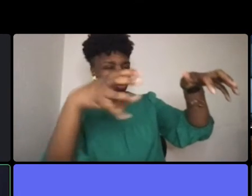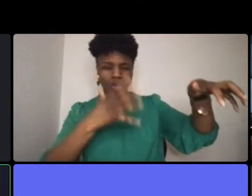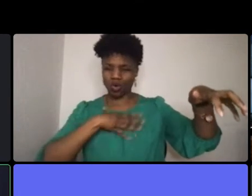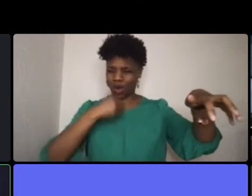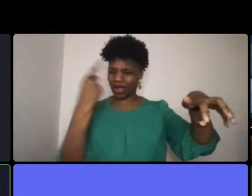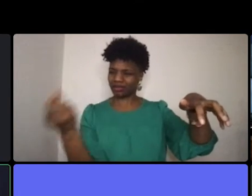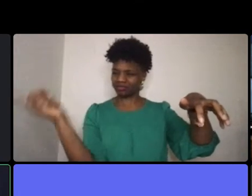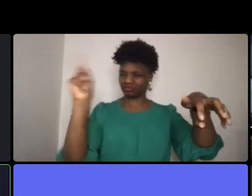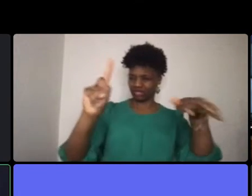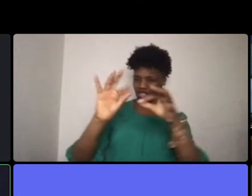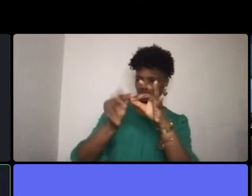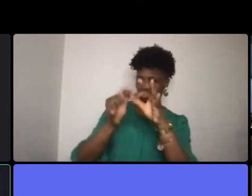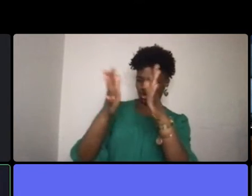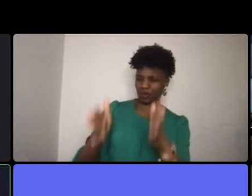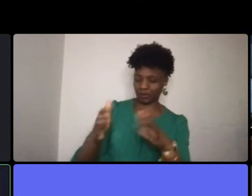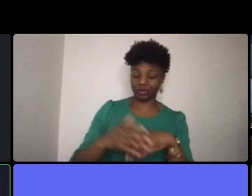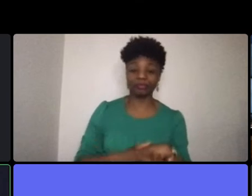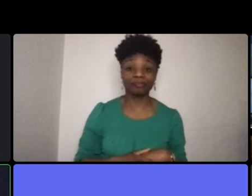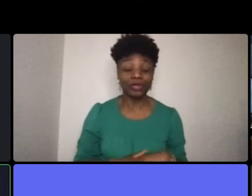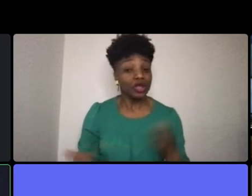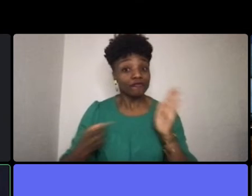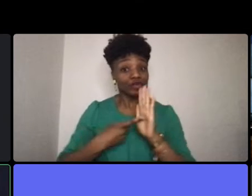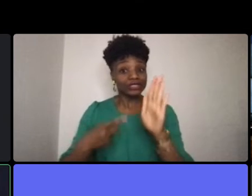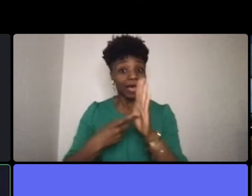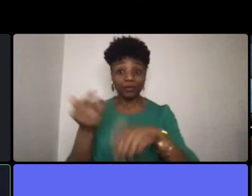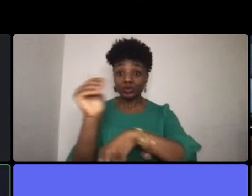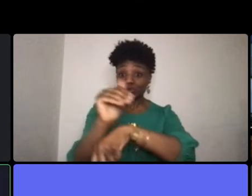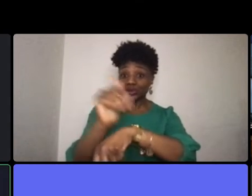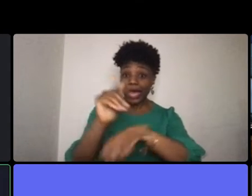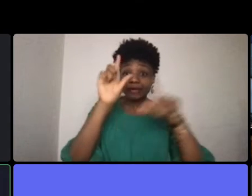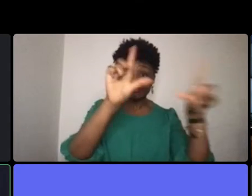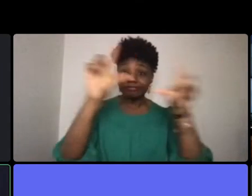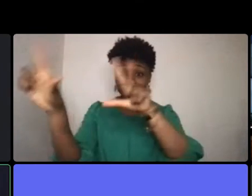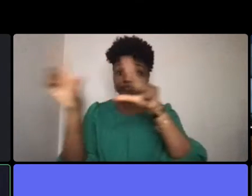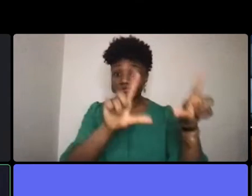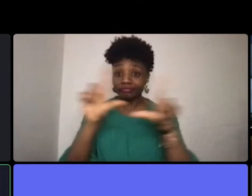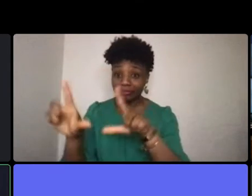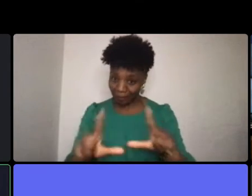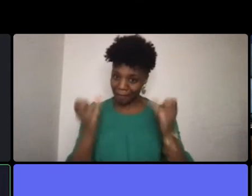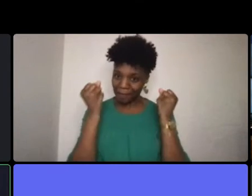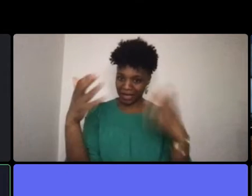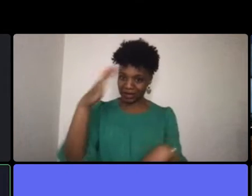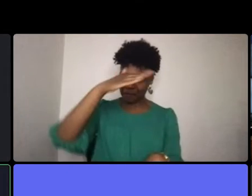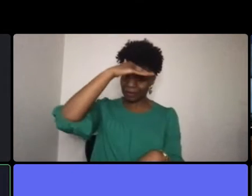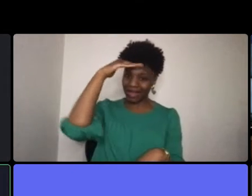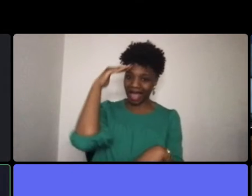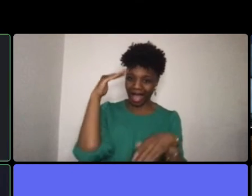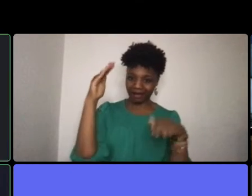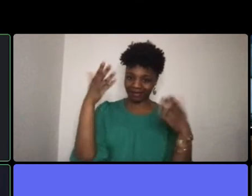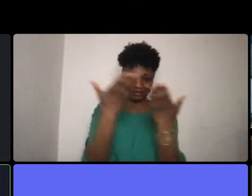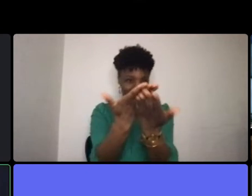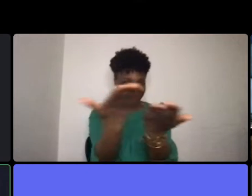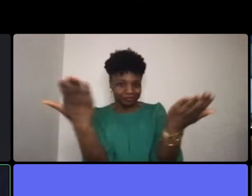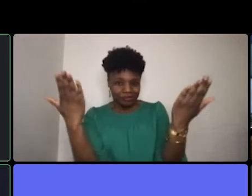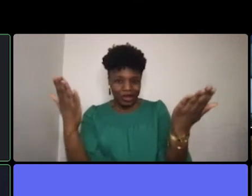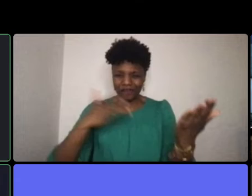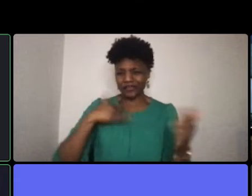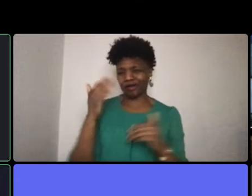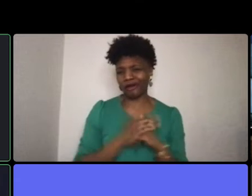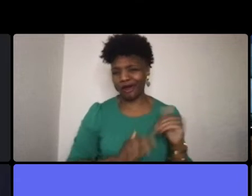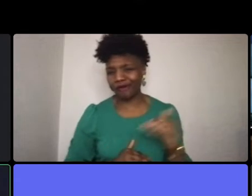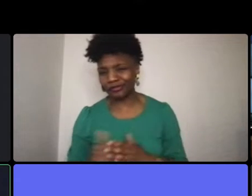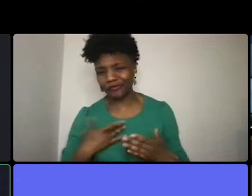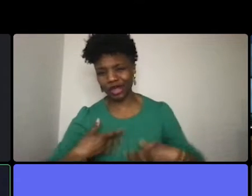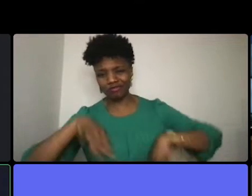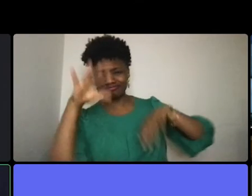with us, I'm comfortable compared to, a lot of white people. I might be like, let me, see who's Yeah. who, if I know